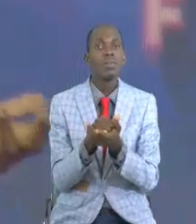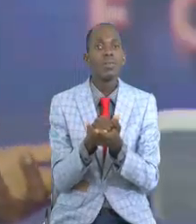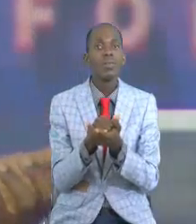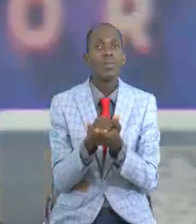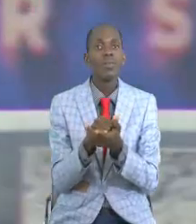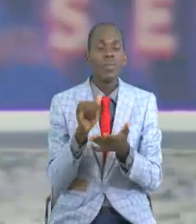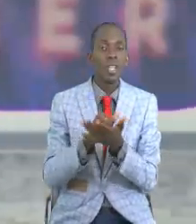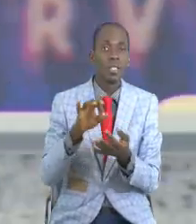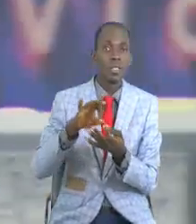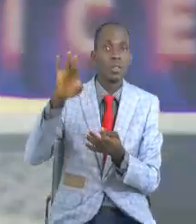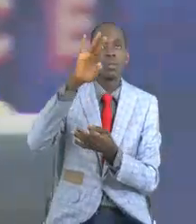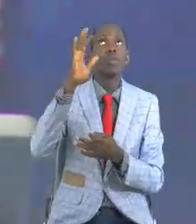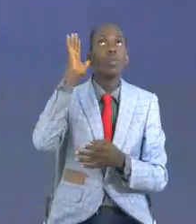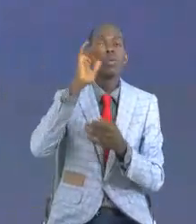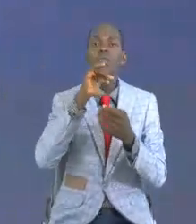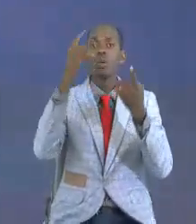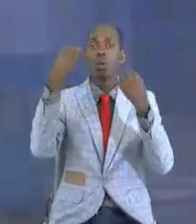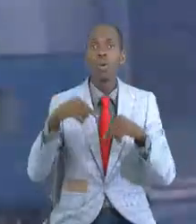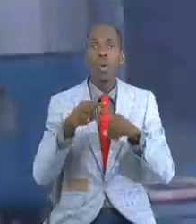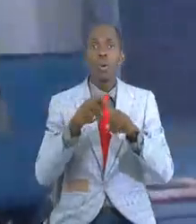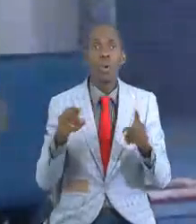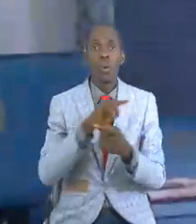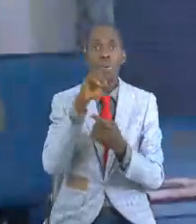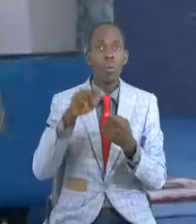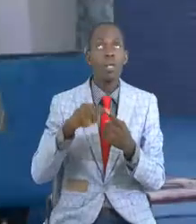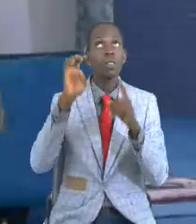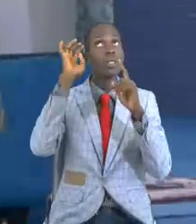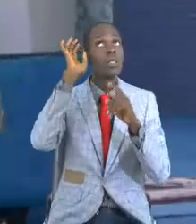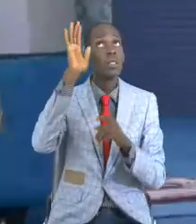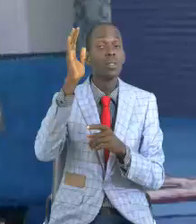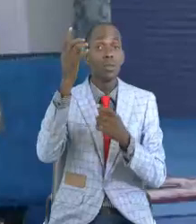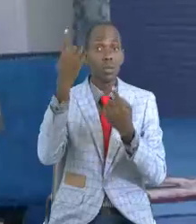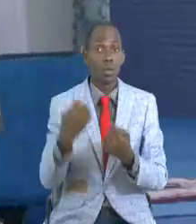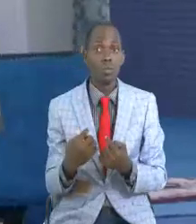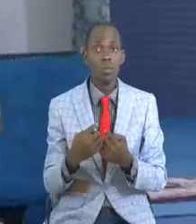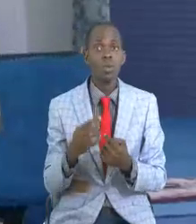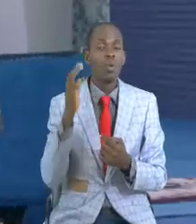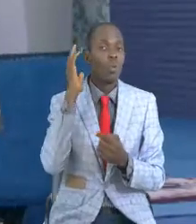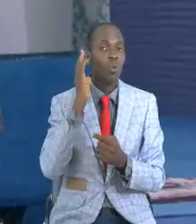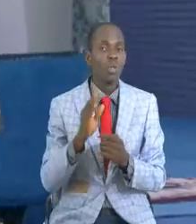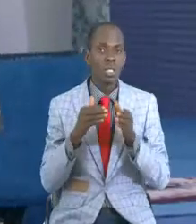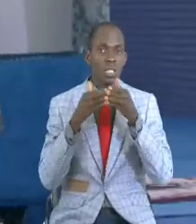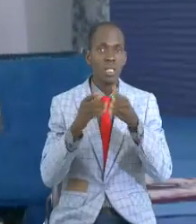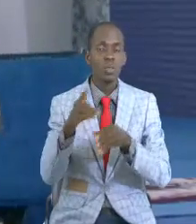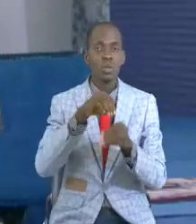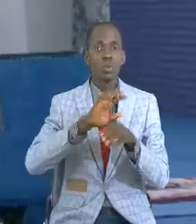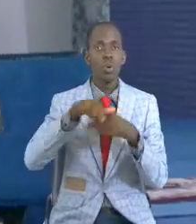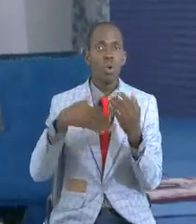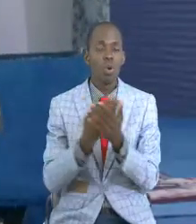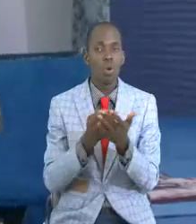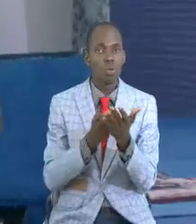that spirit will not come. But when he is come, he will guide you into all truth. He will speak of